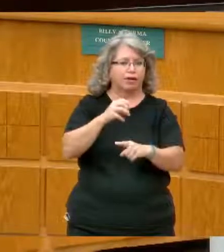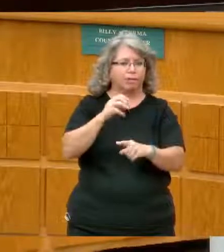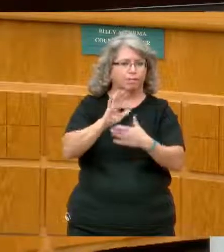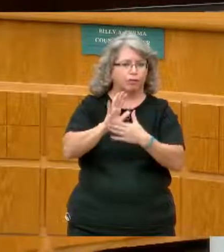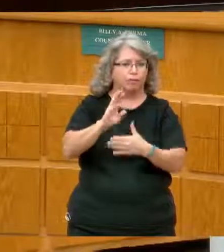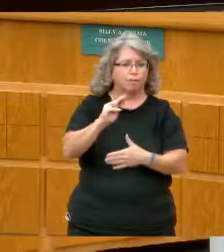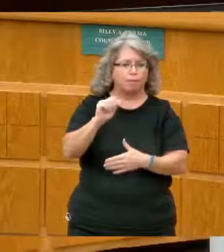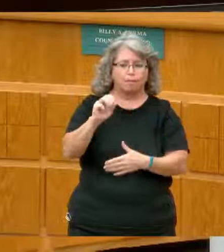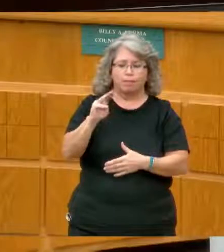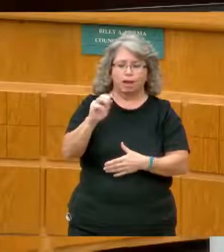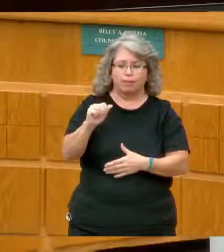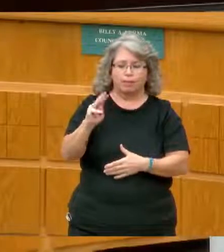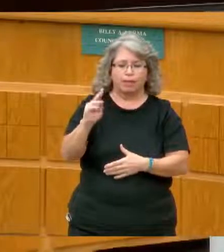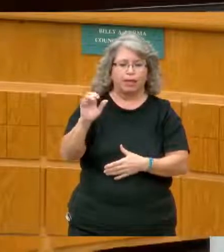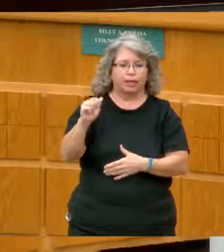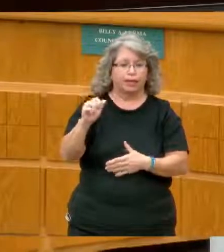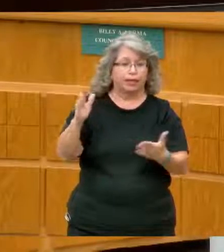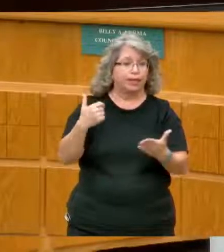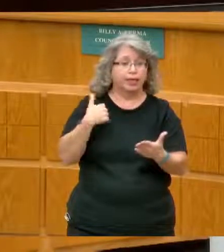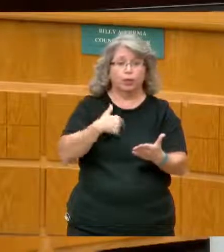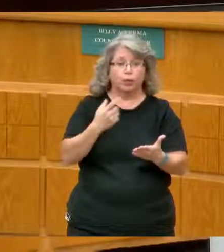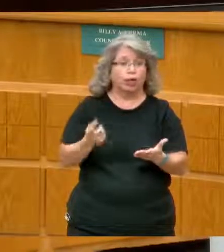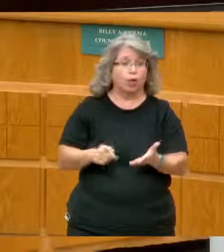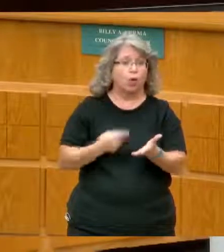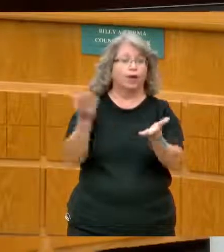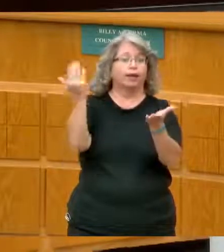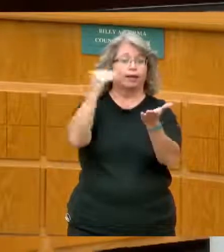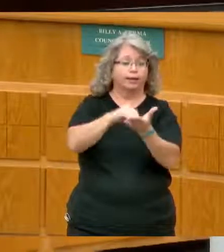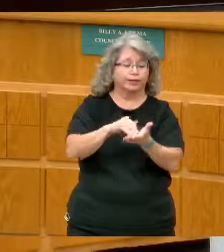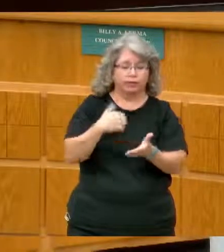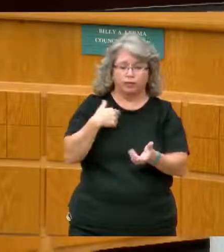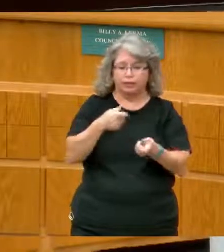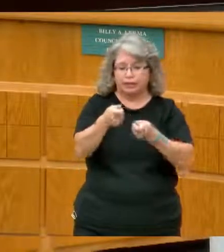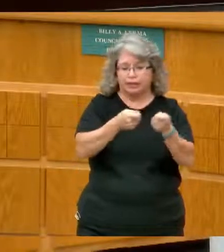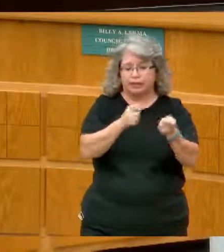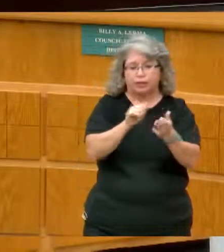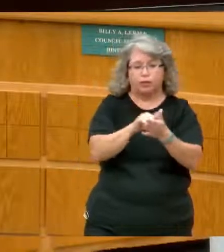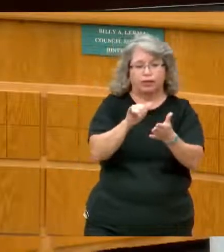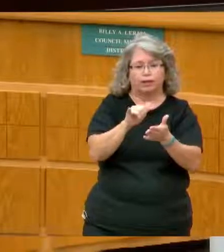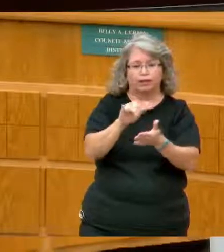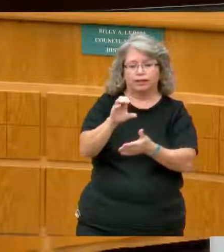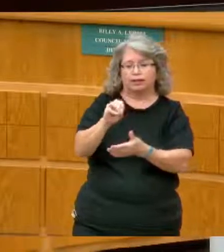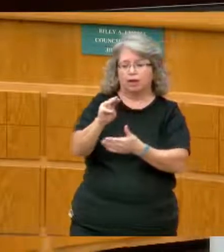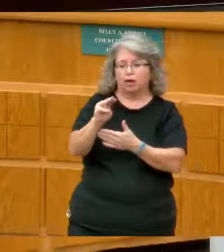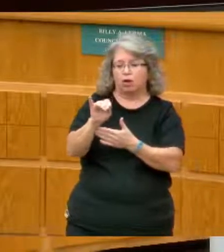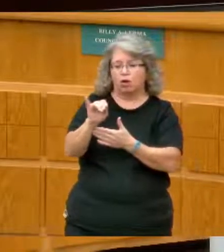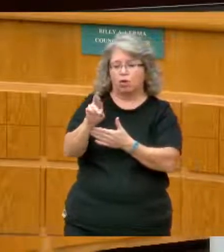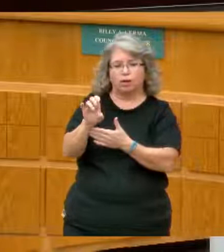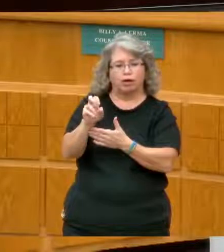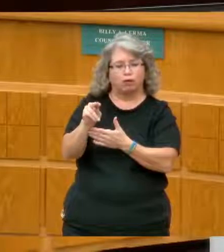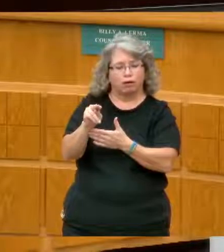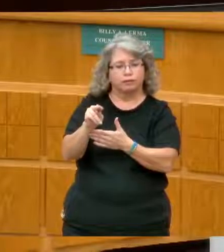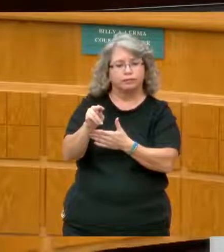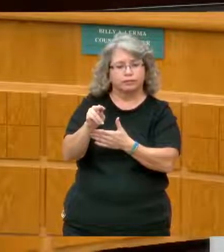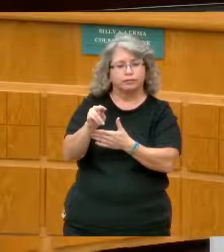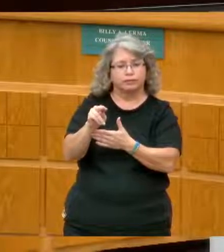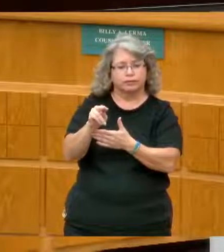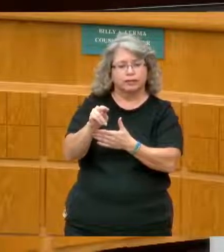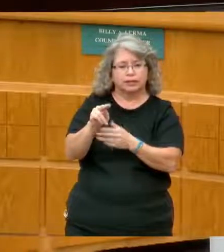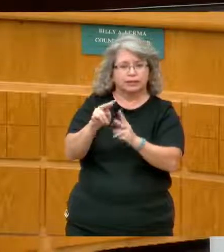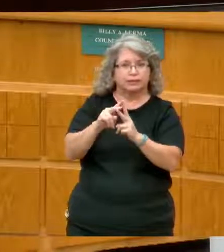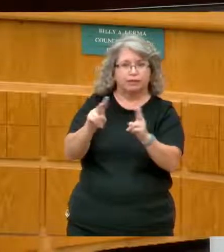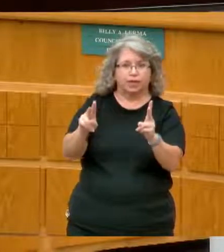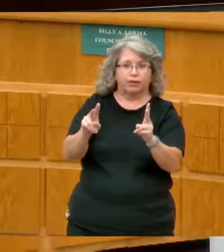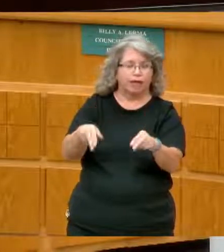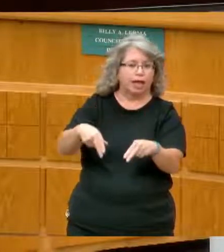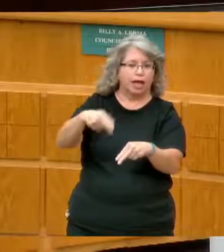we have been dealing with Omicron, and this variant of the coronavirus is incredibly transmissible and contagious, as you've just heard our Director